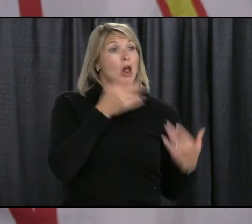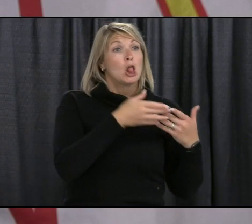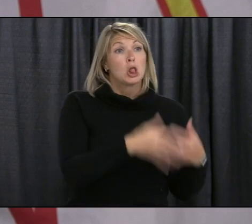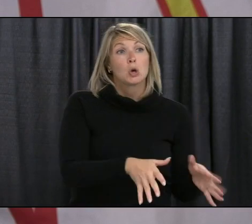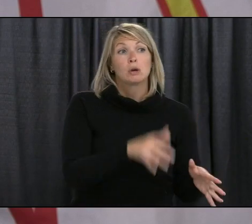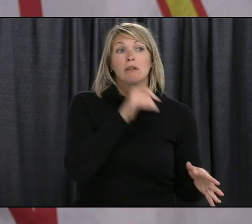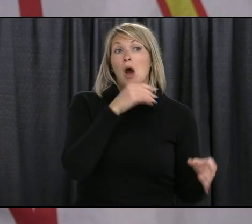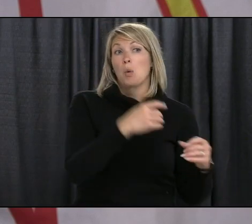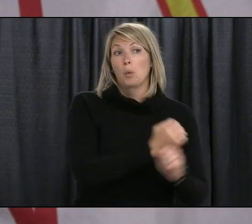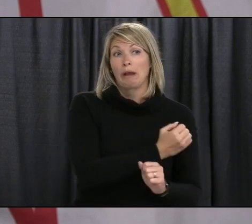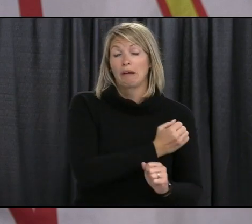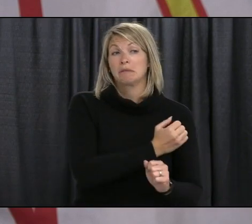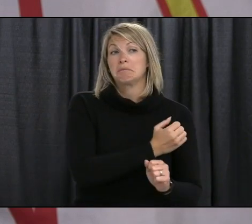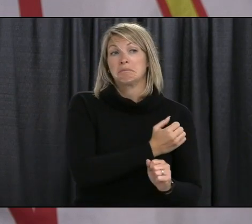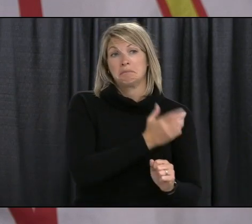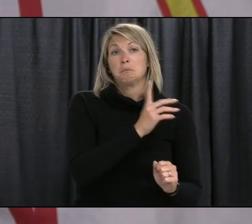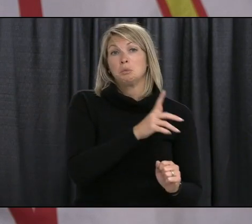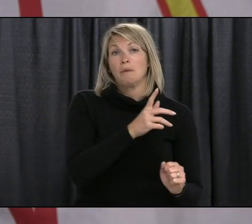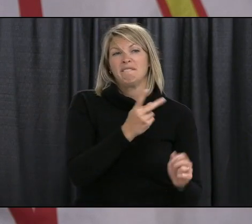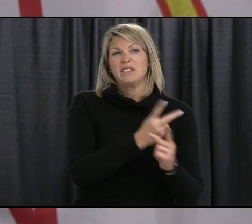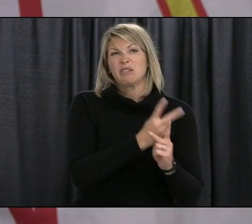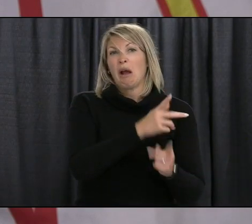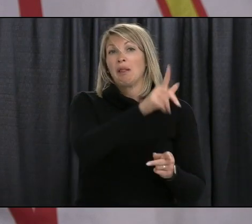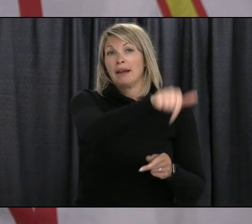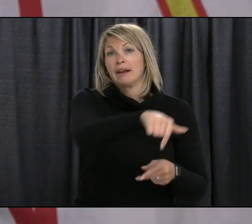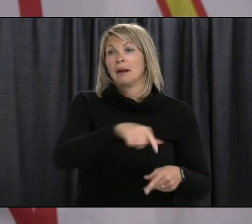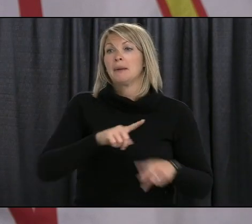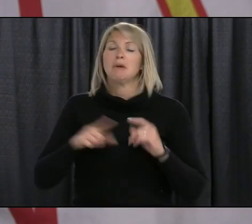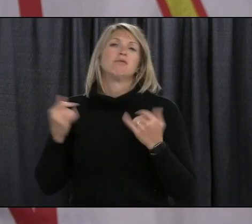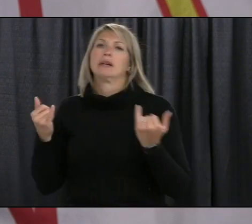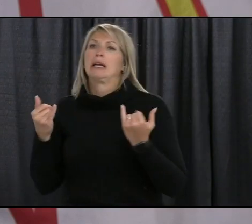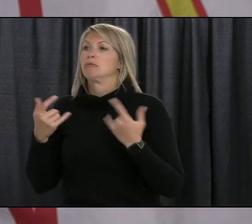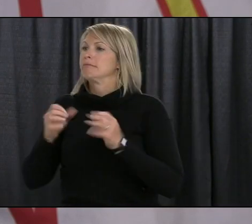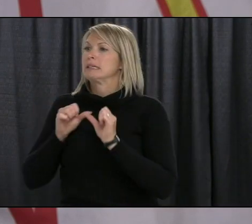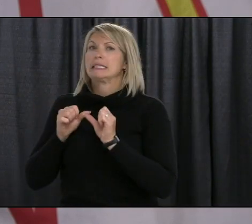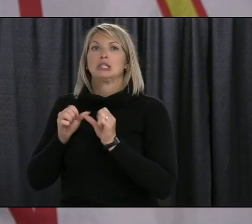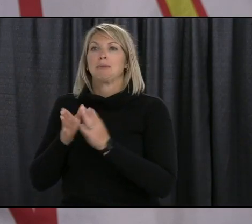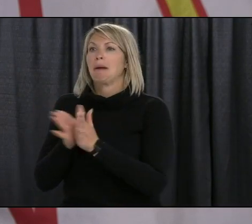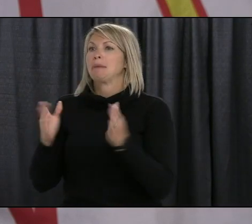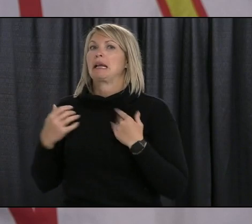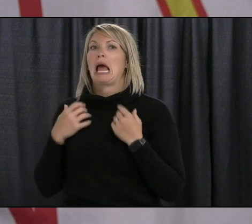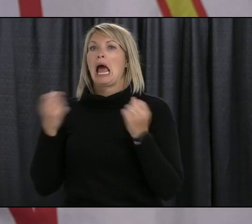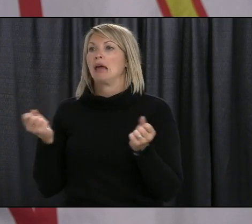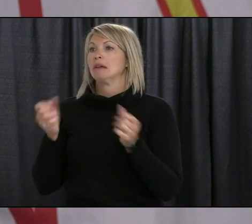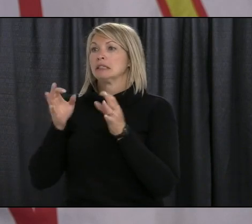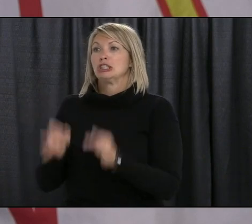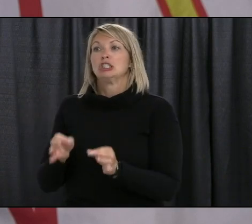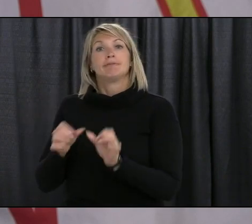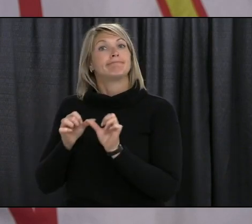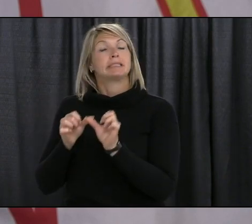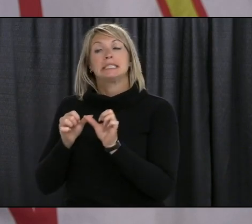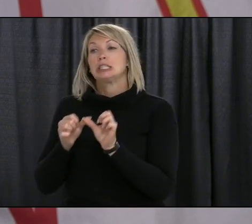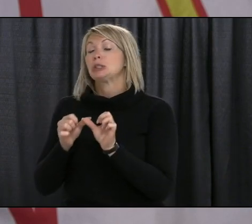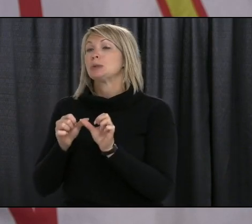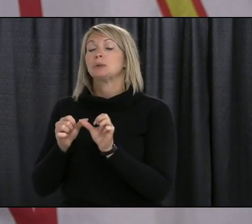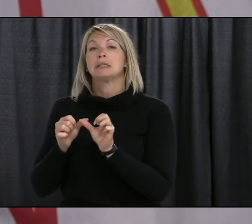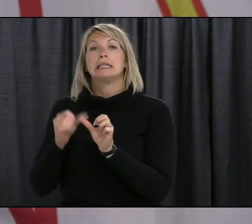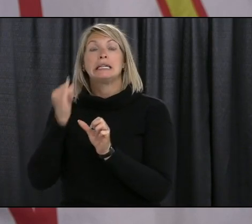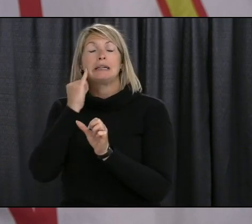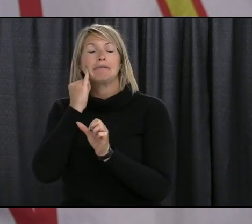in place, and we'll make sure that our public health capacity is ready to respond,